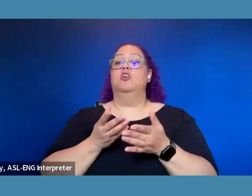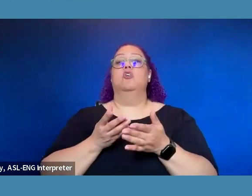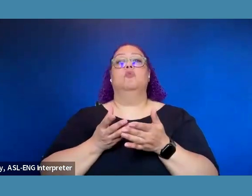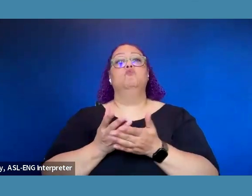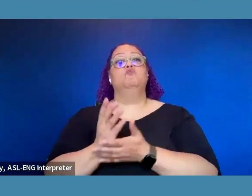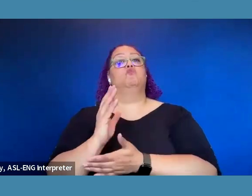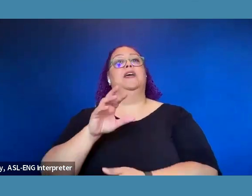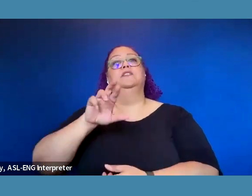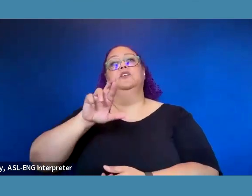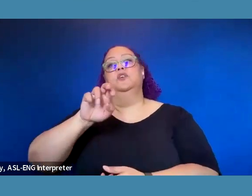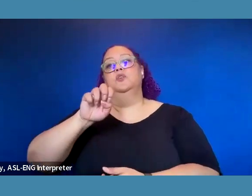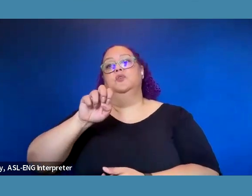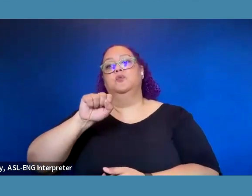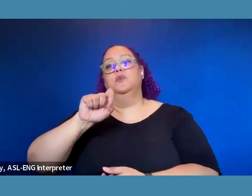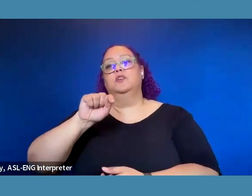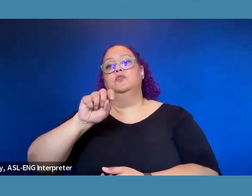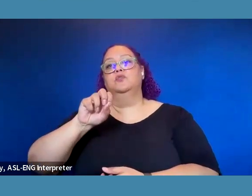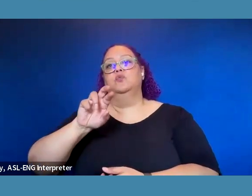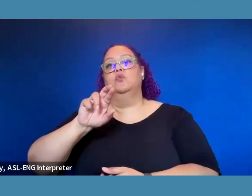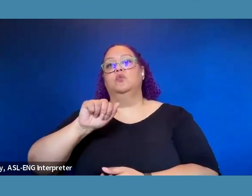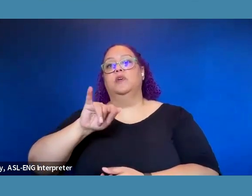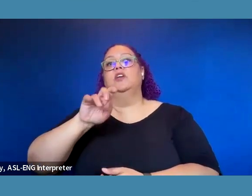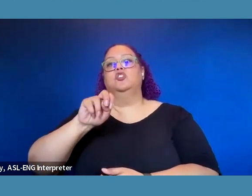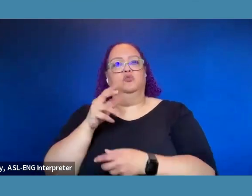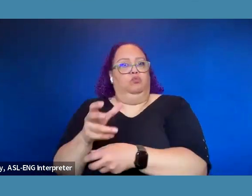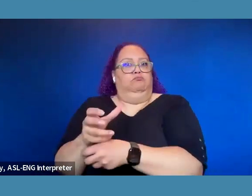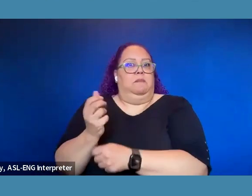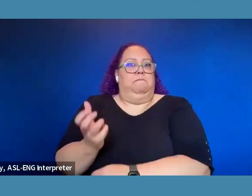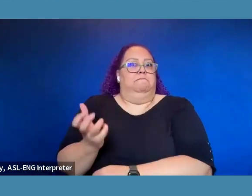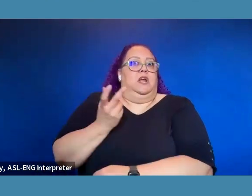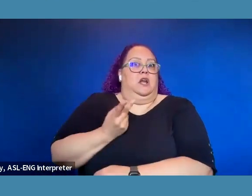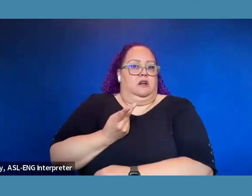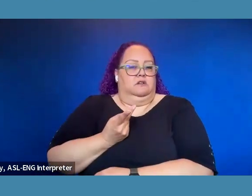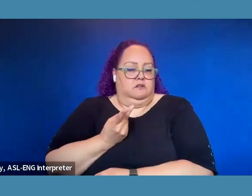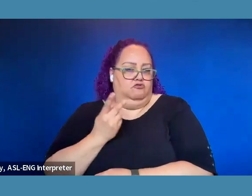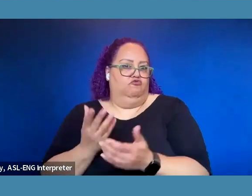group settings, is a congregate setting.